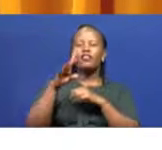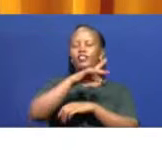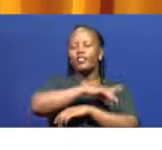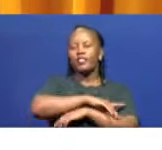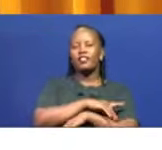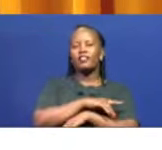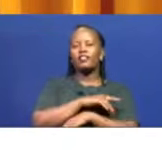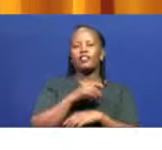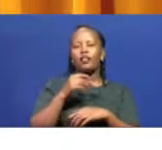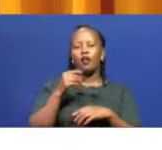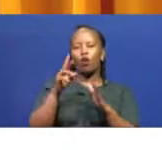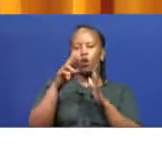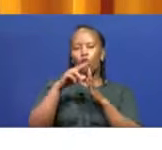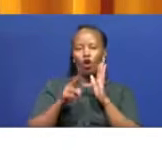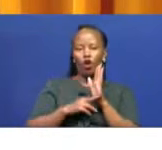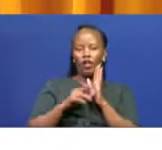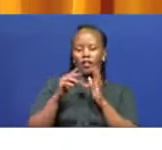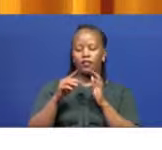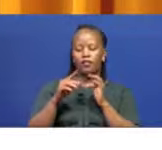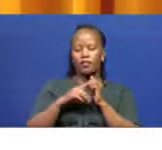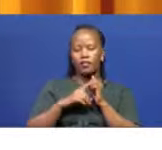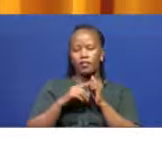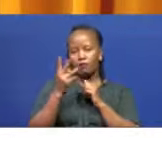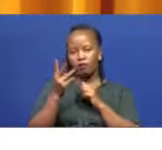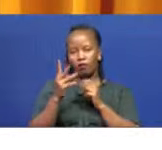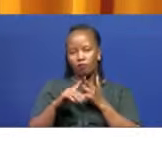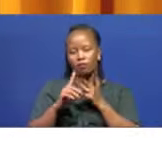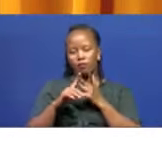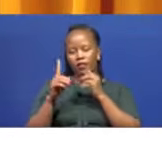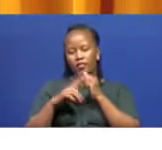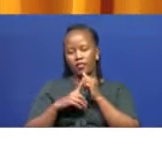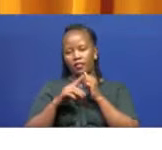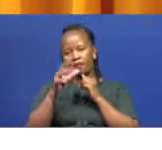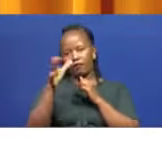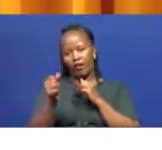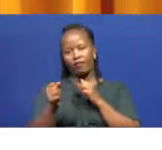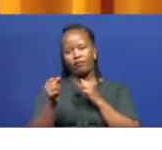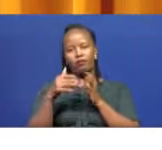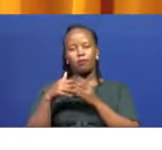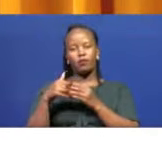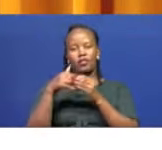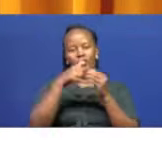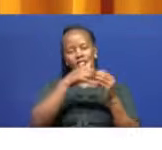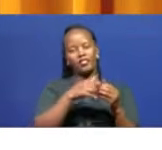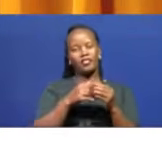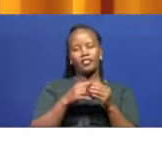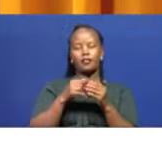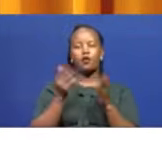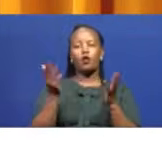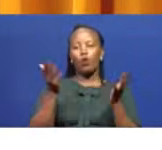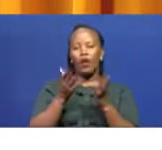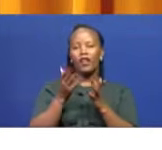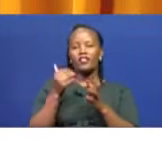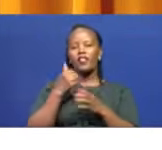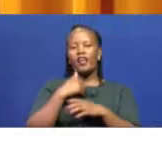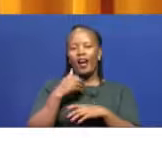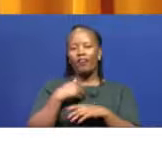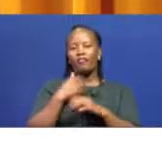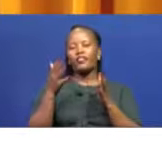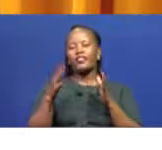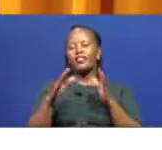Orders 64 and 73 for disposal of impeachment proceedings were inadequate